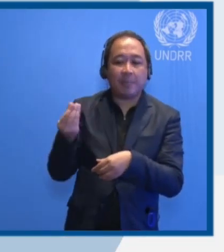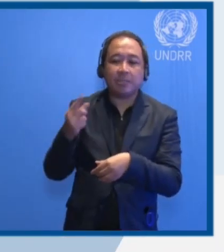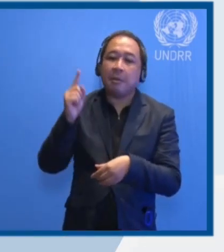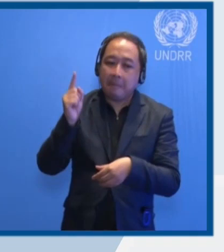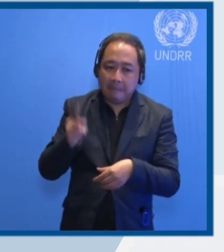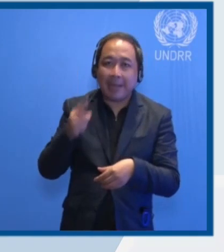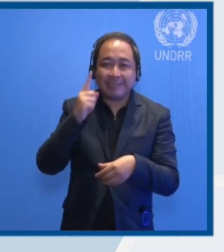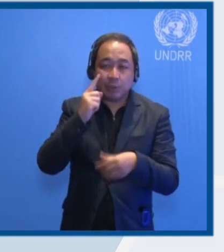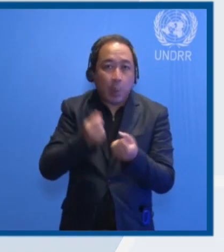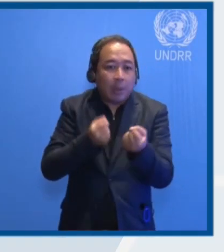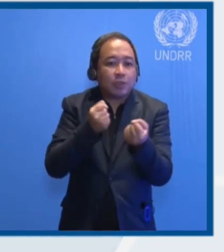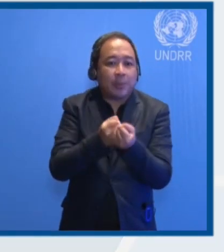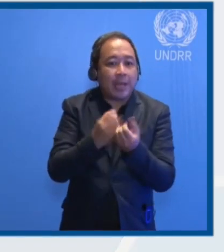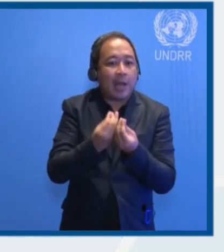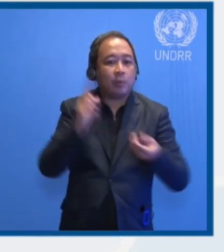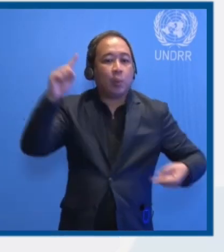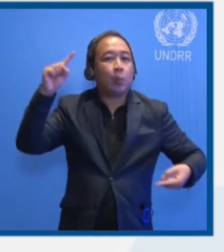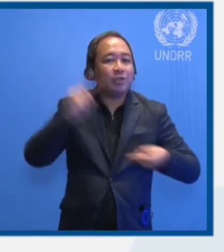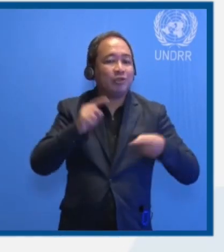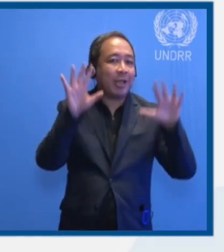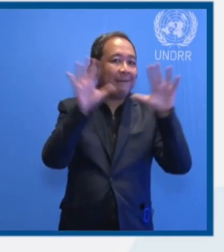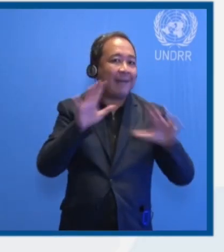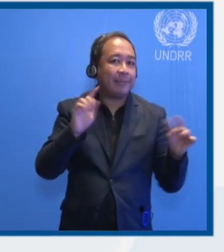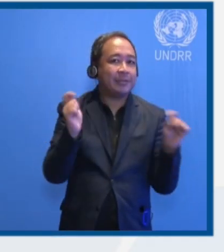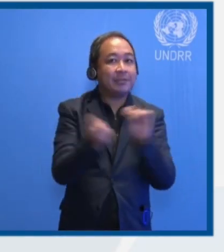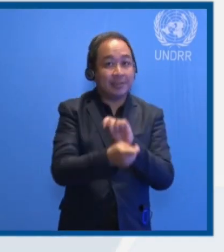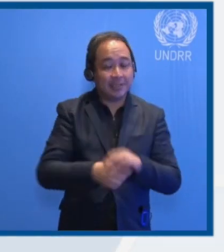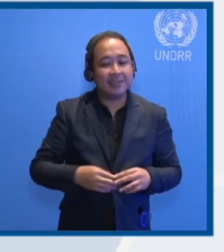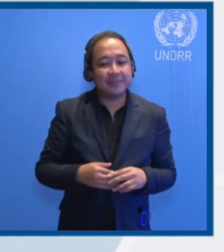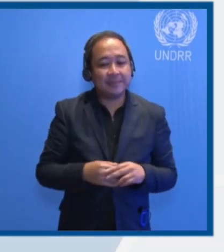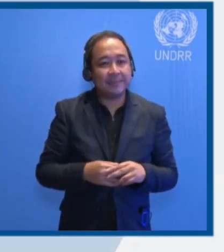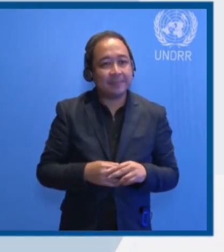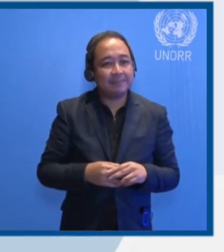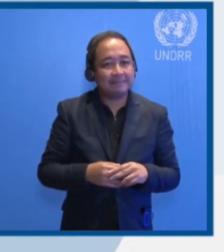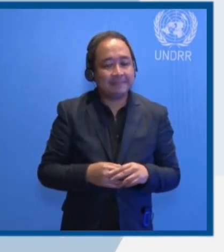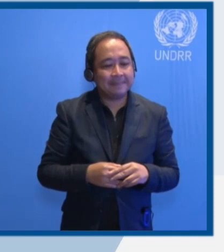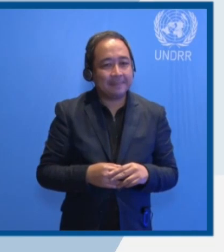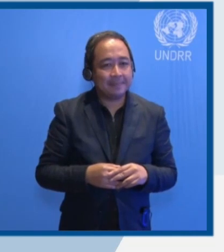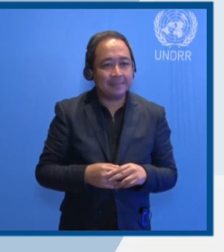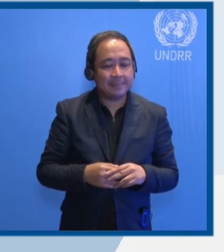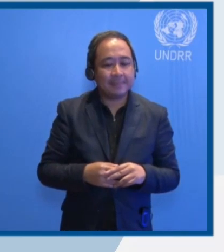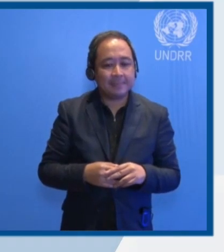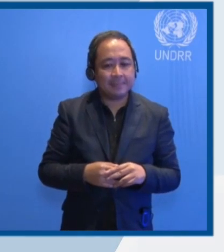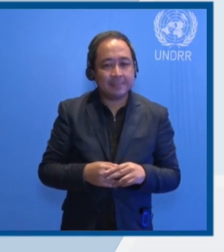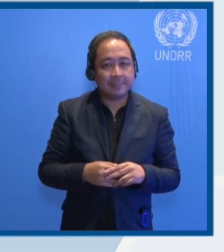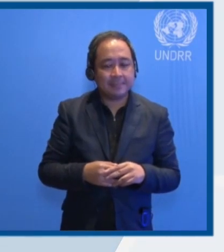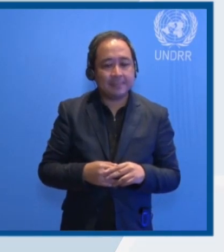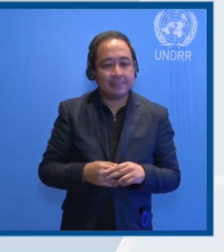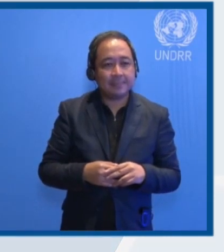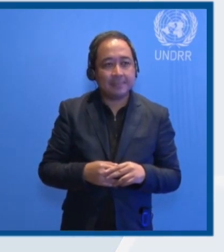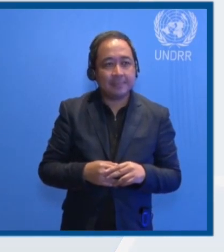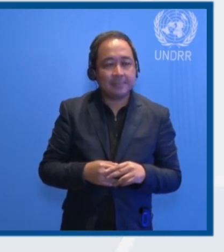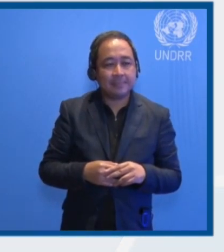Thank you very much, Mr. Saparis. Yeah. I would want to ask a question